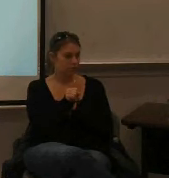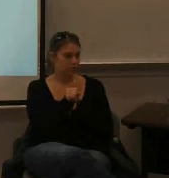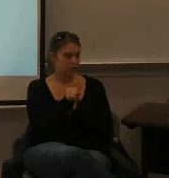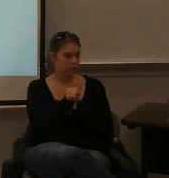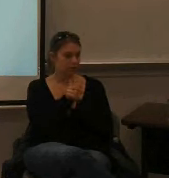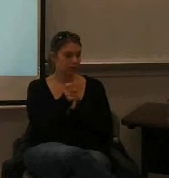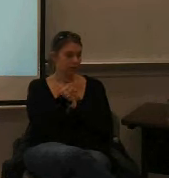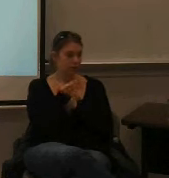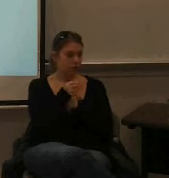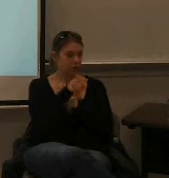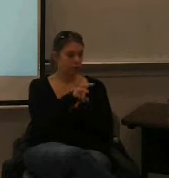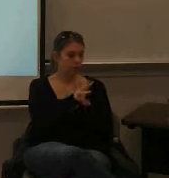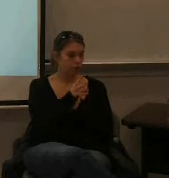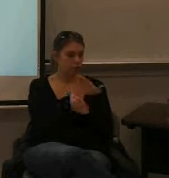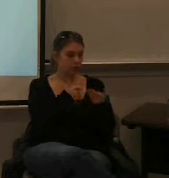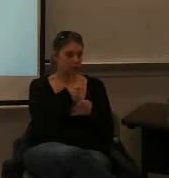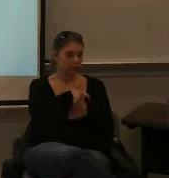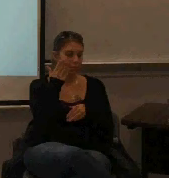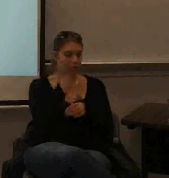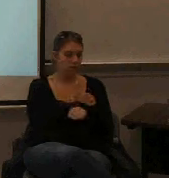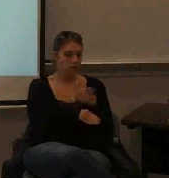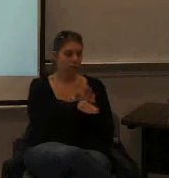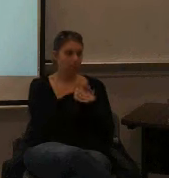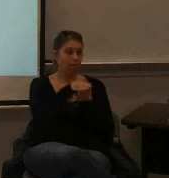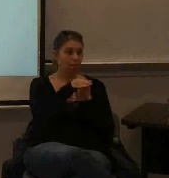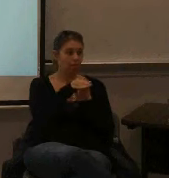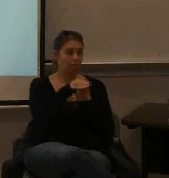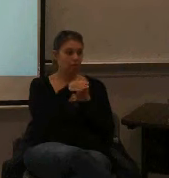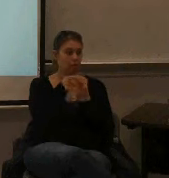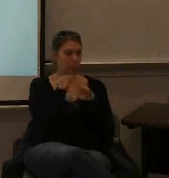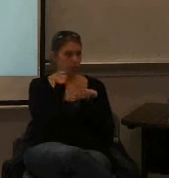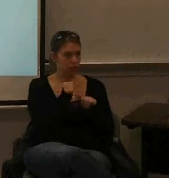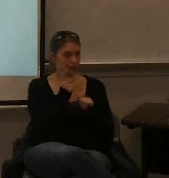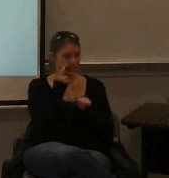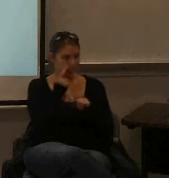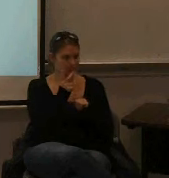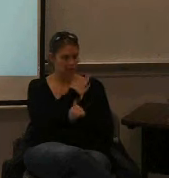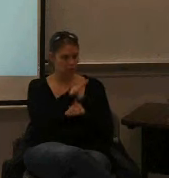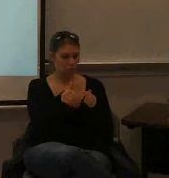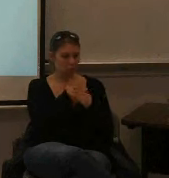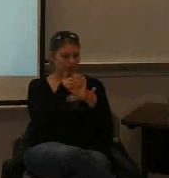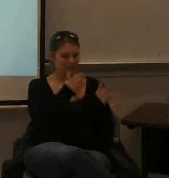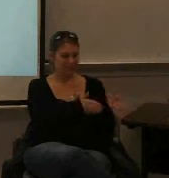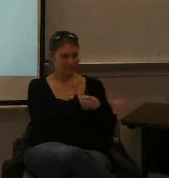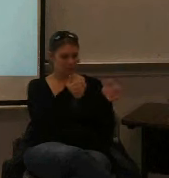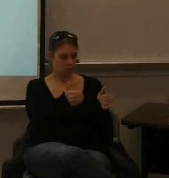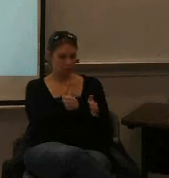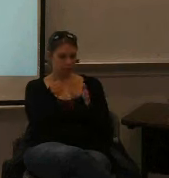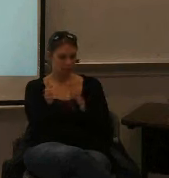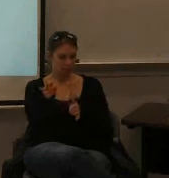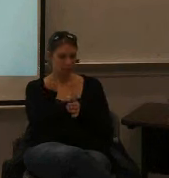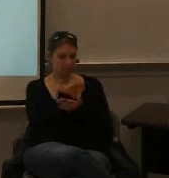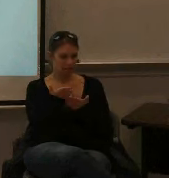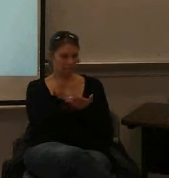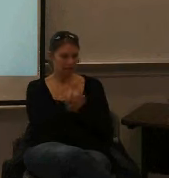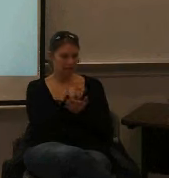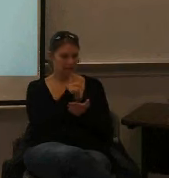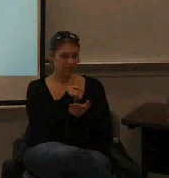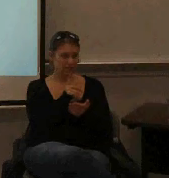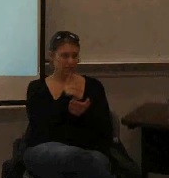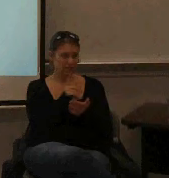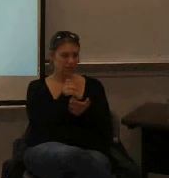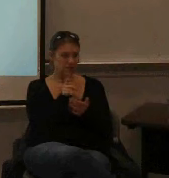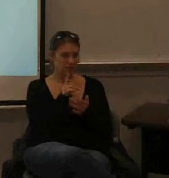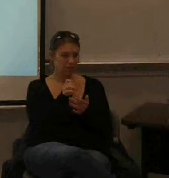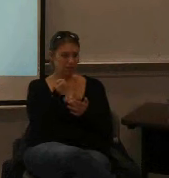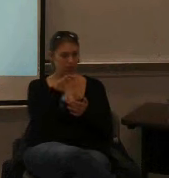being somewhat shallow, over time would fill, and you could see the whole sequence of something that's a